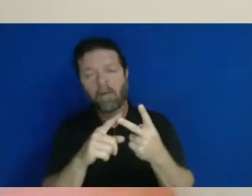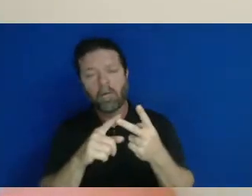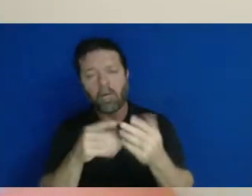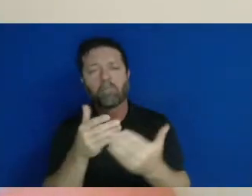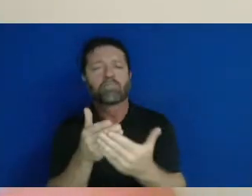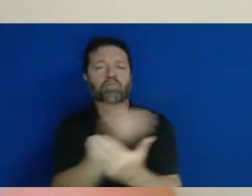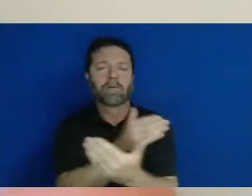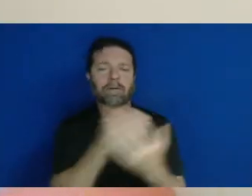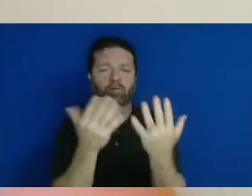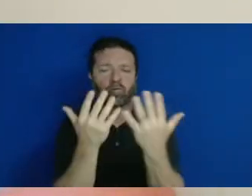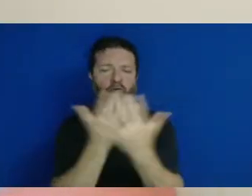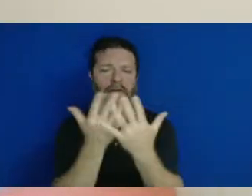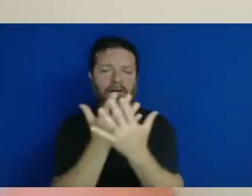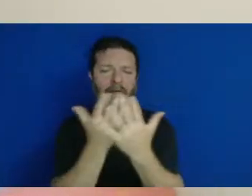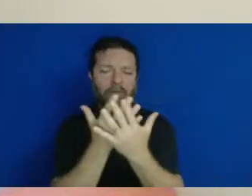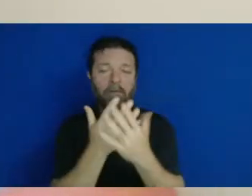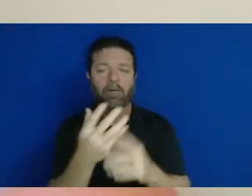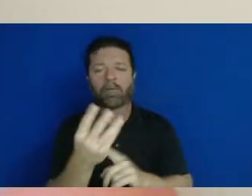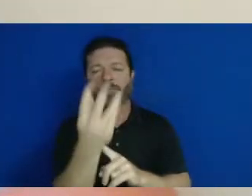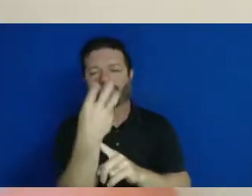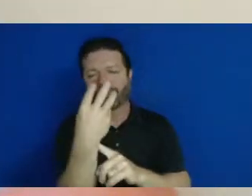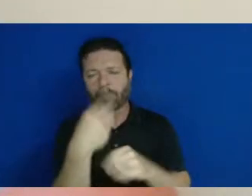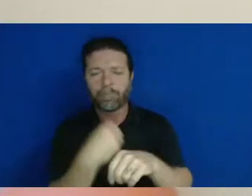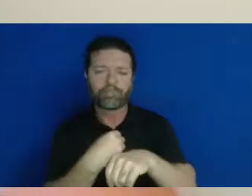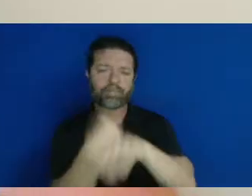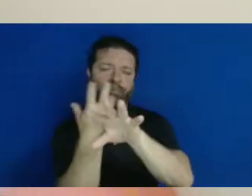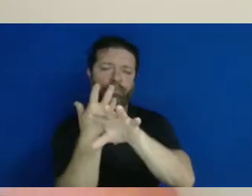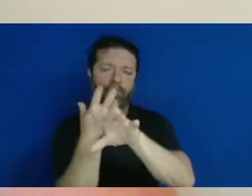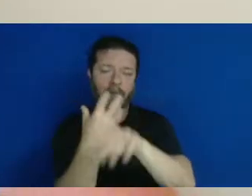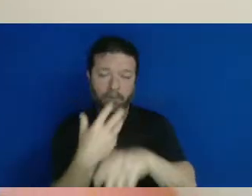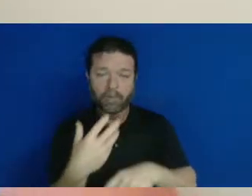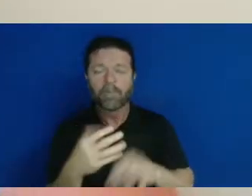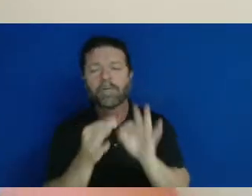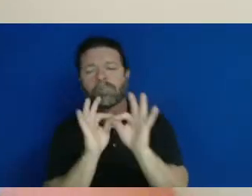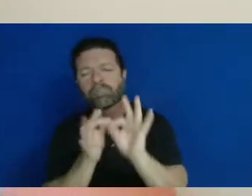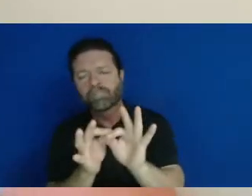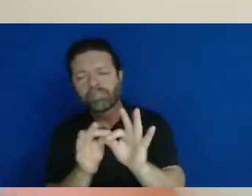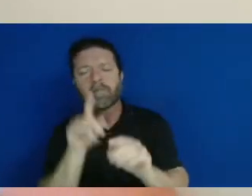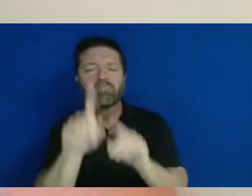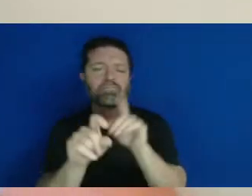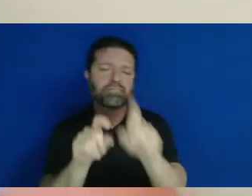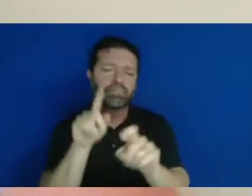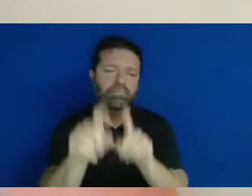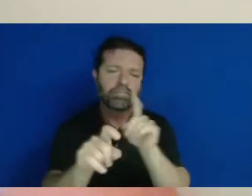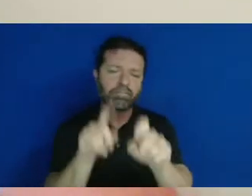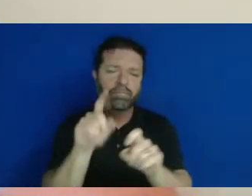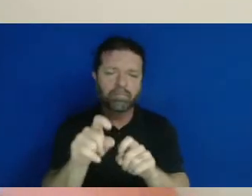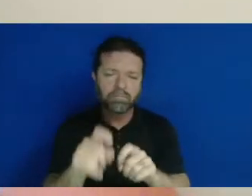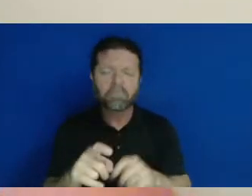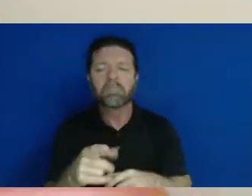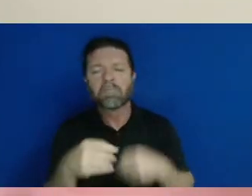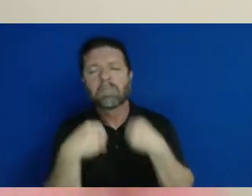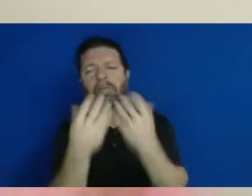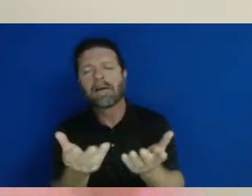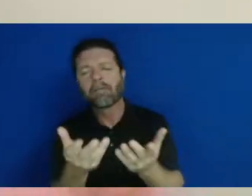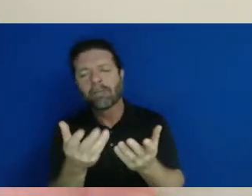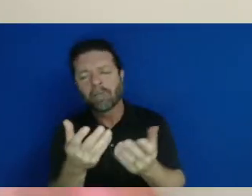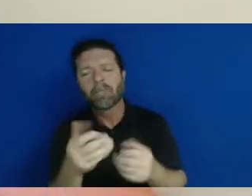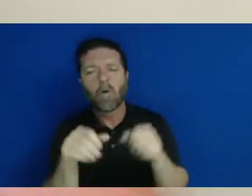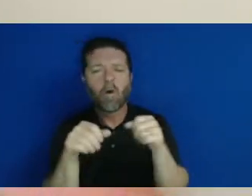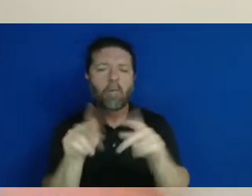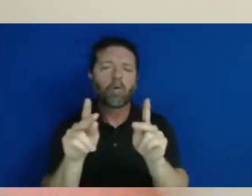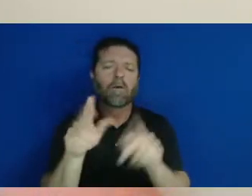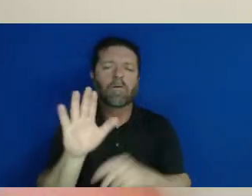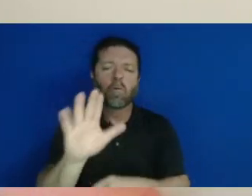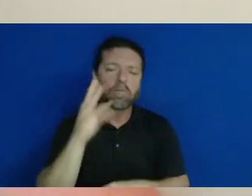some video interpreting related questions. It gives you a chance to speak on your experience, gives you a chance to showcase your